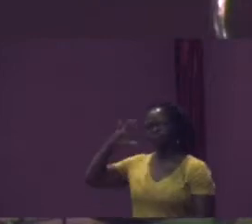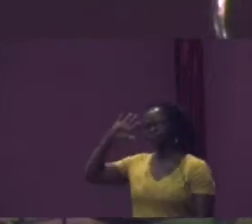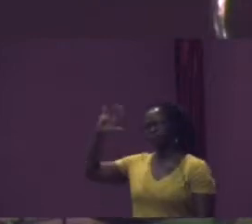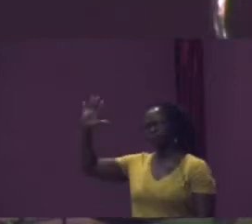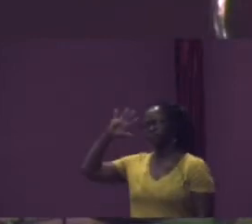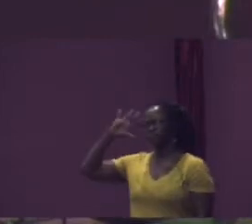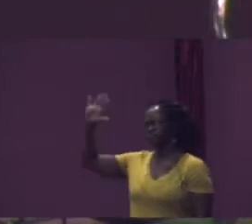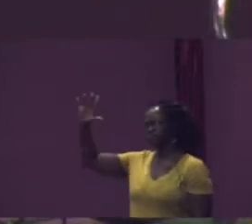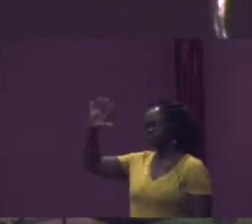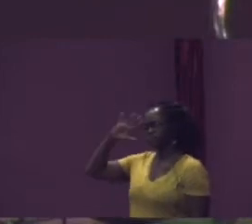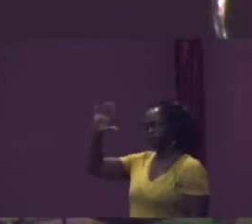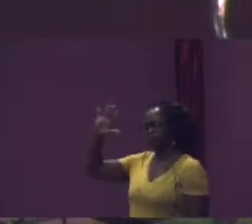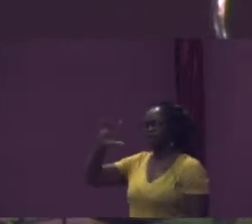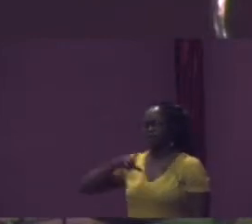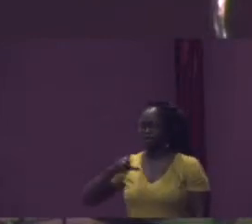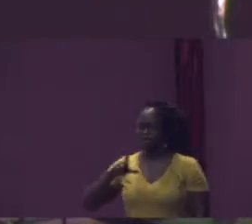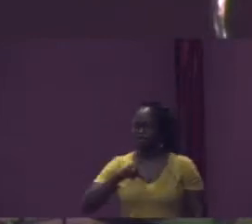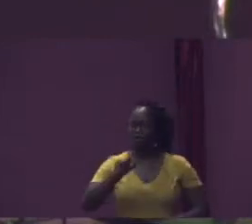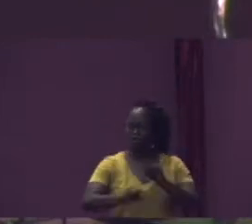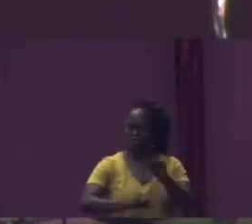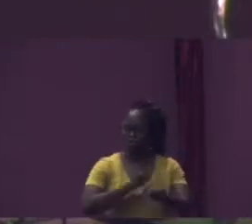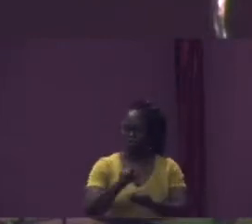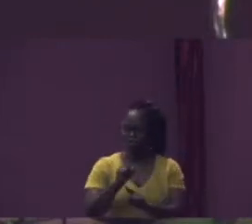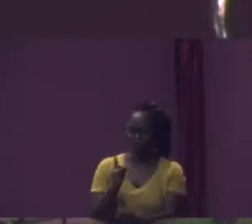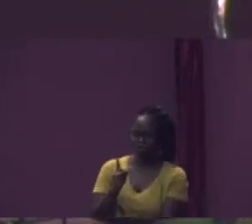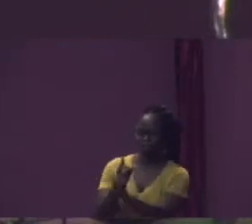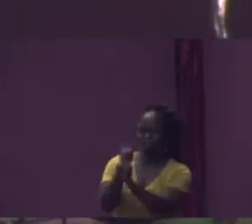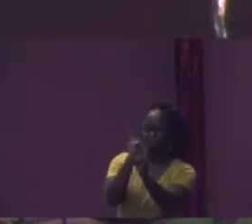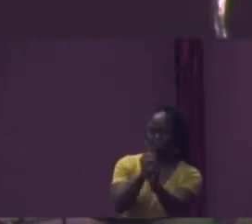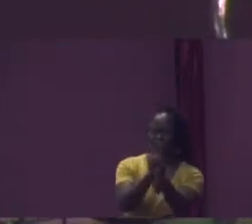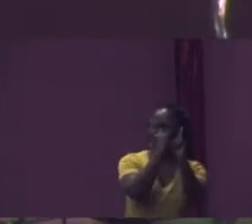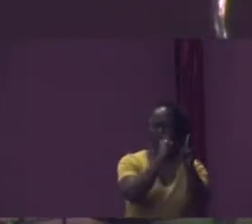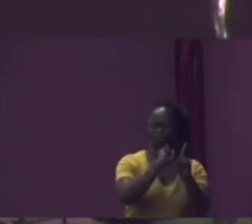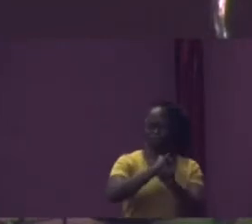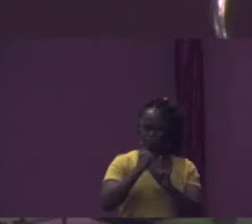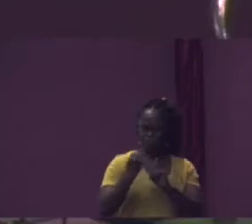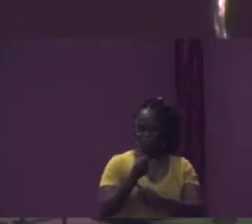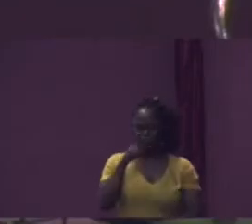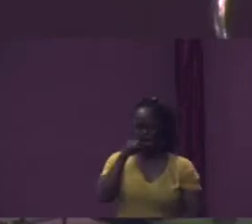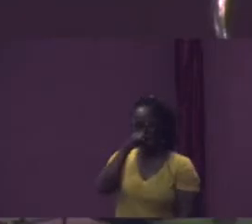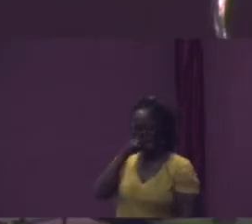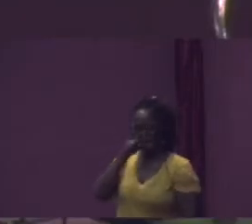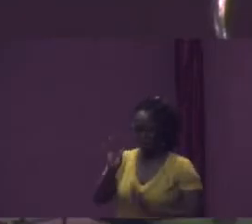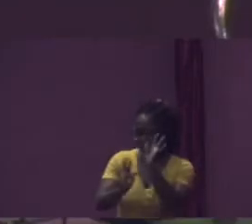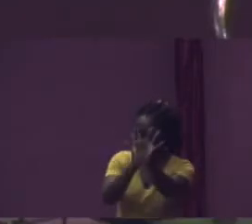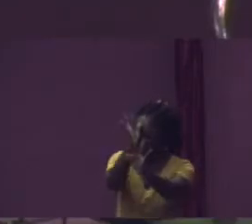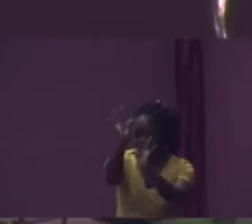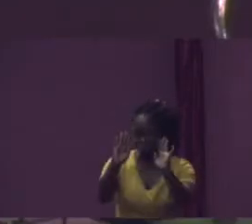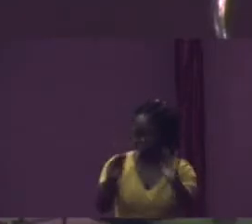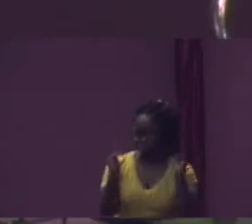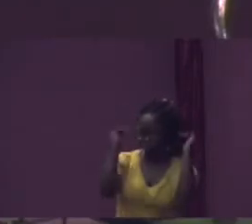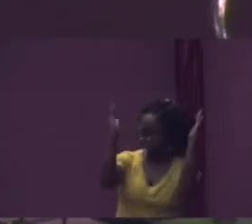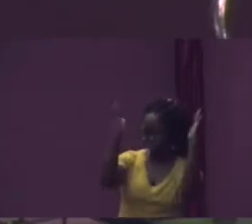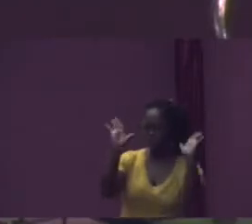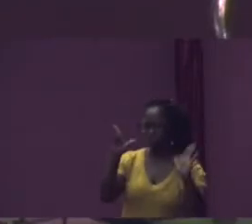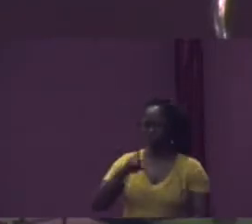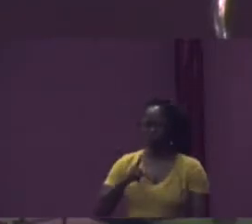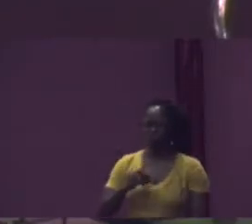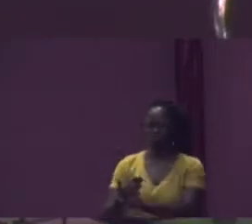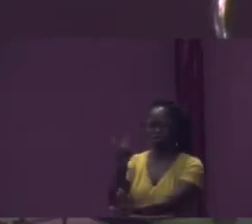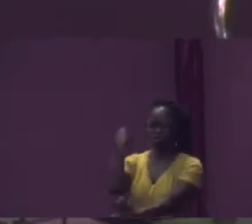the high-tech risk society were evident by the 1960s and certainly took root by the 1990s.